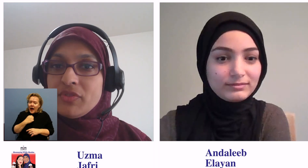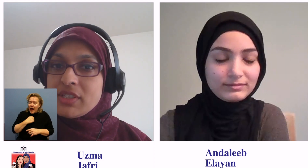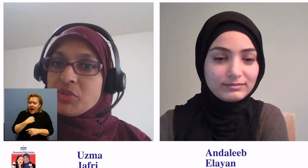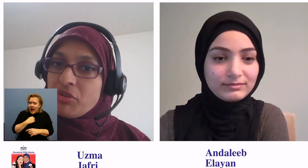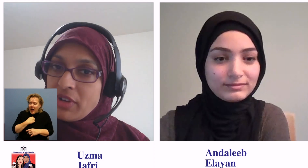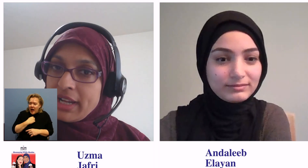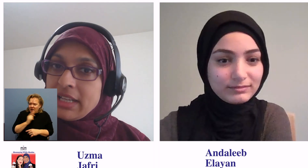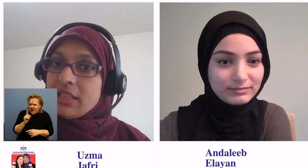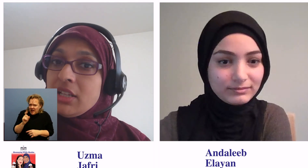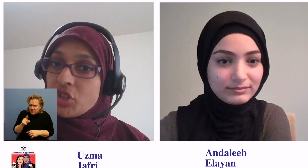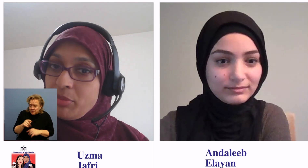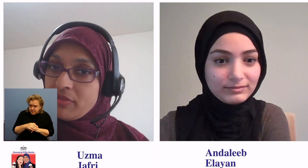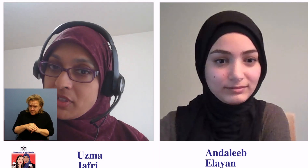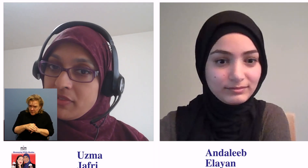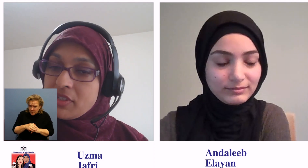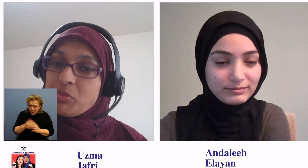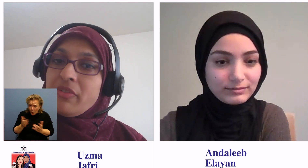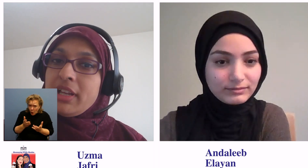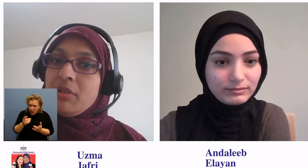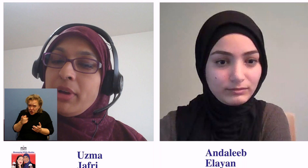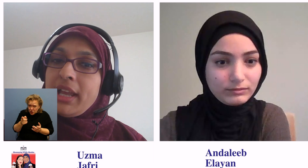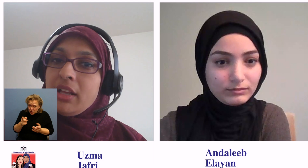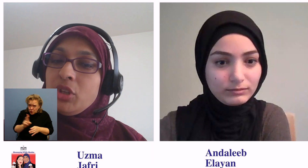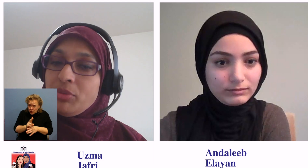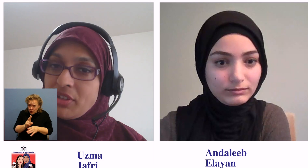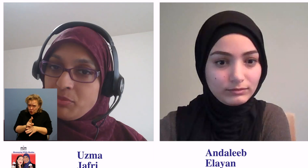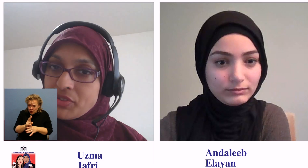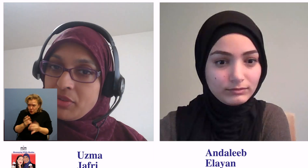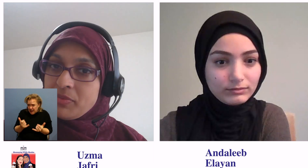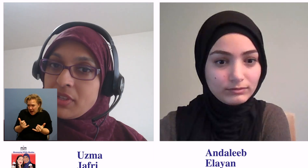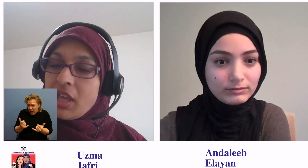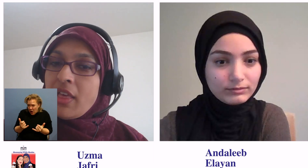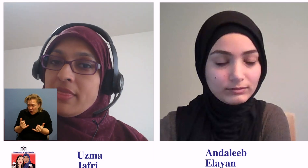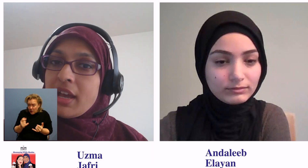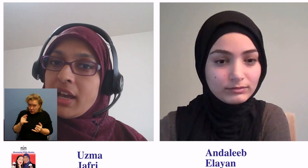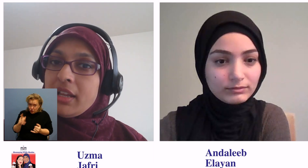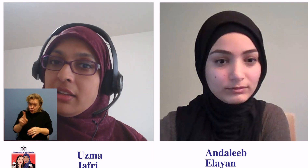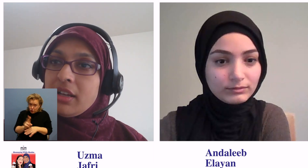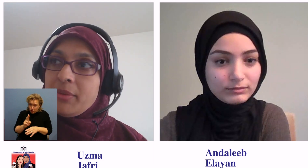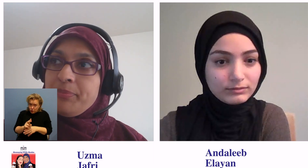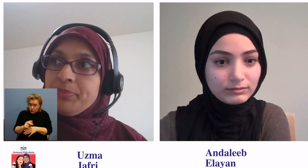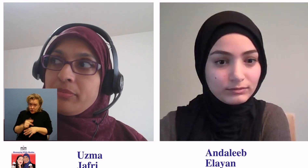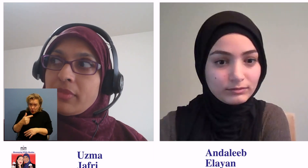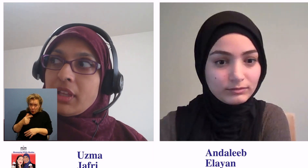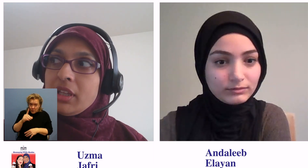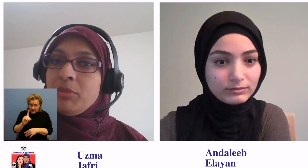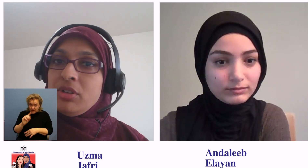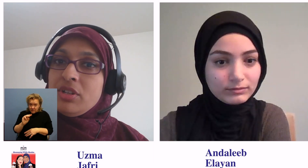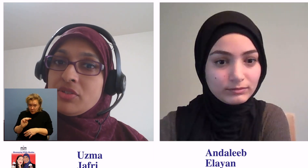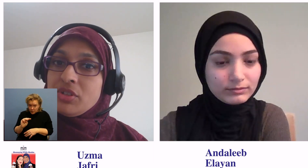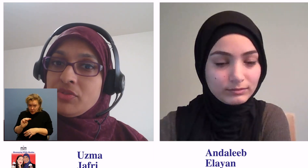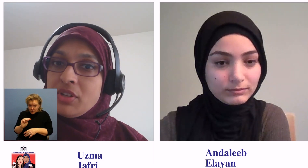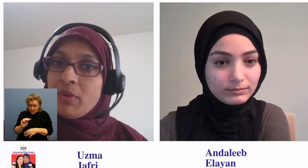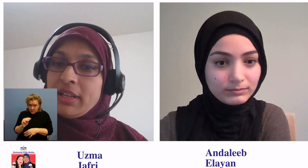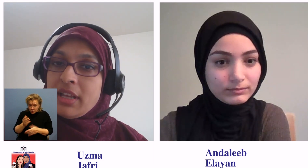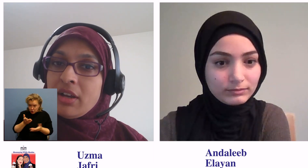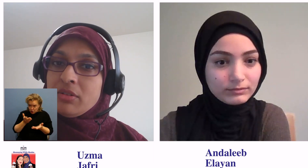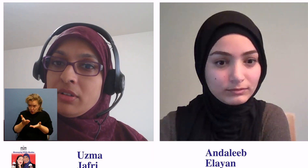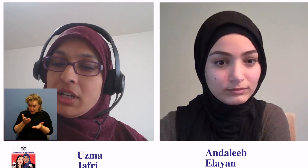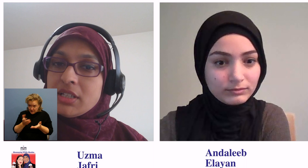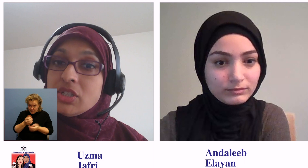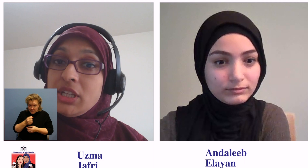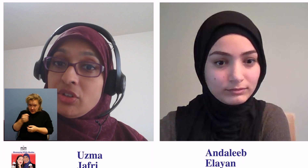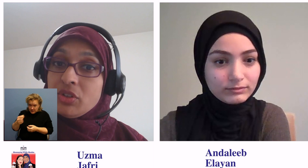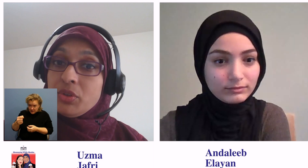it the services provided, the interpretive services provided by global deaf Muslims that, um, communities are using right